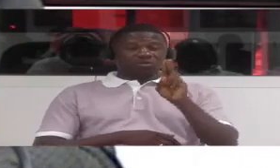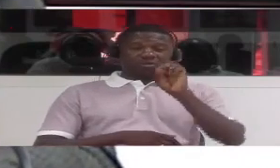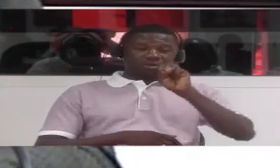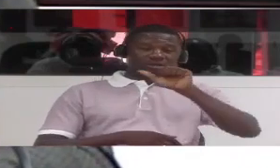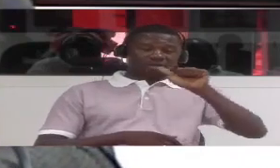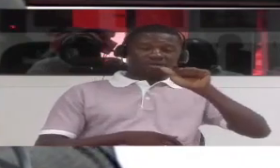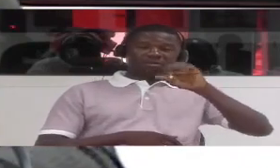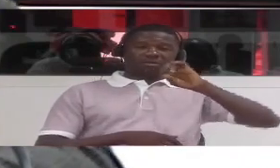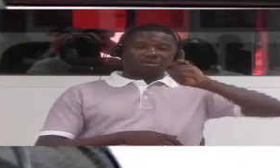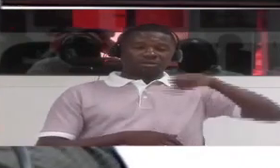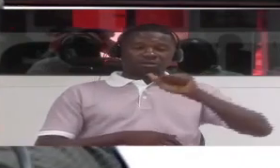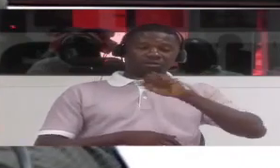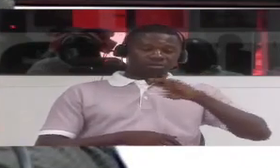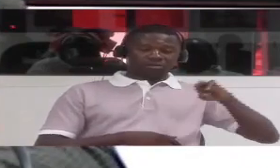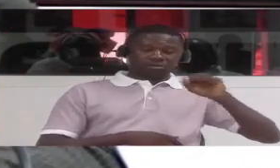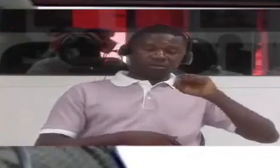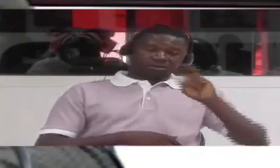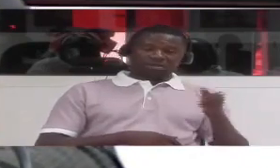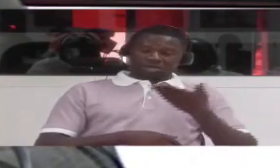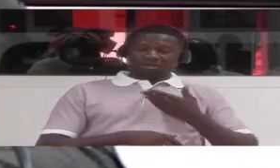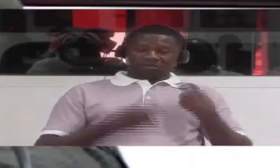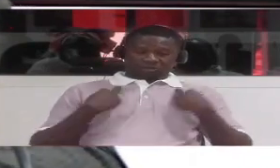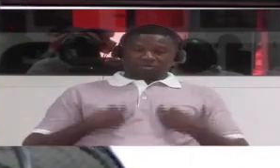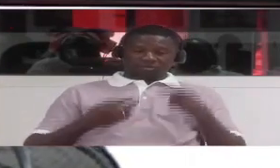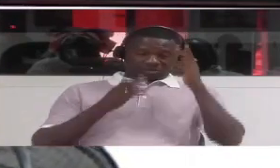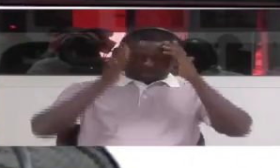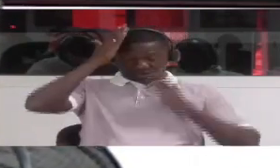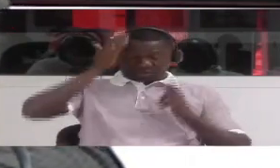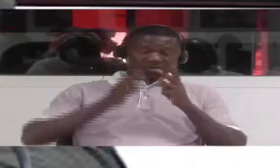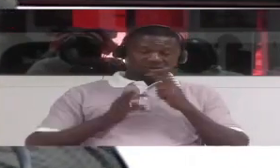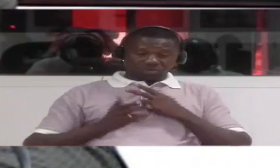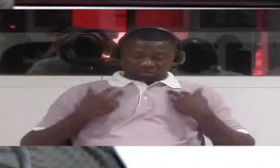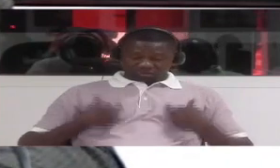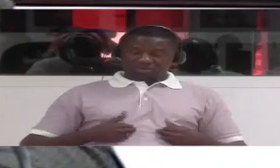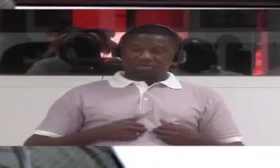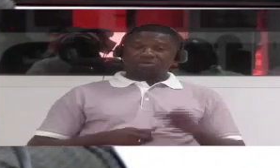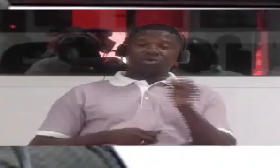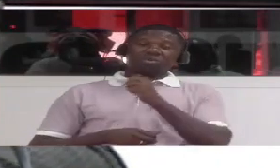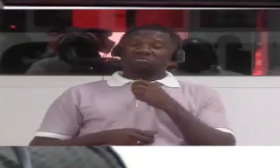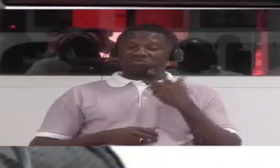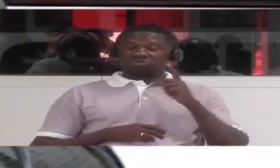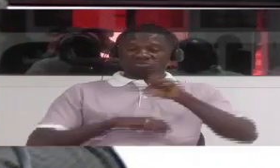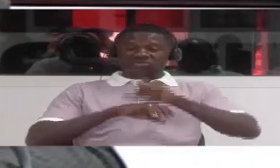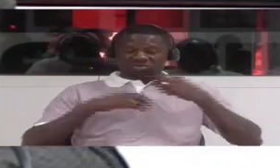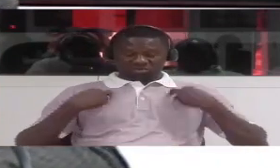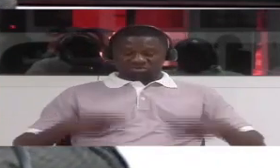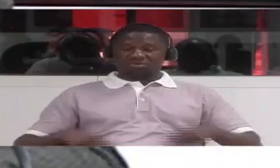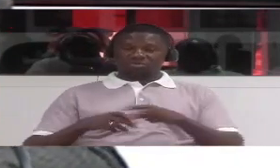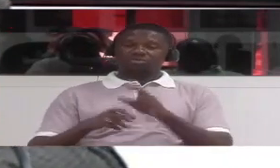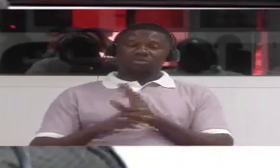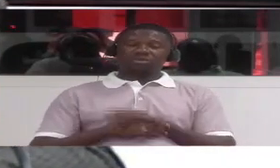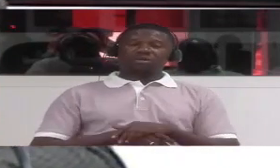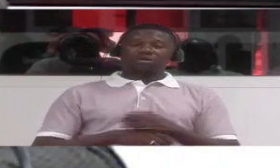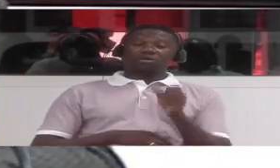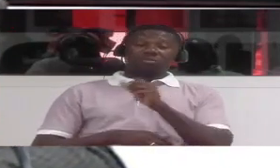in different kind of attire. Some were just putting on jeans, but they were obviously drunk. Were